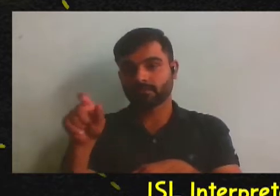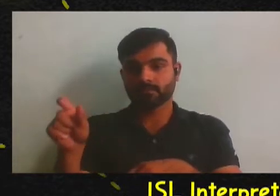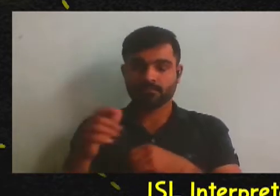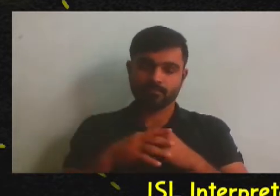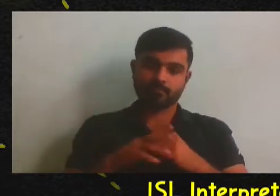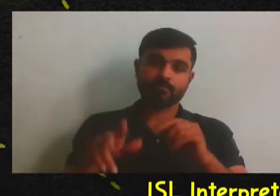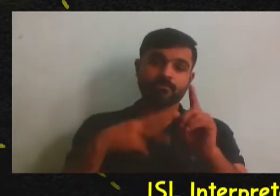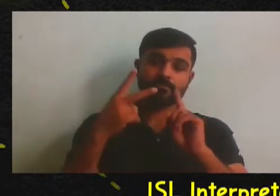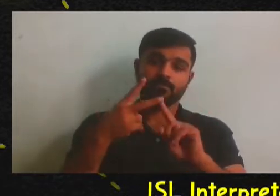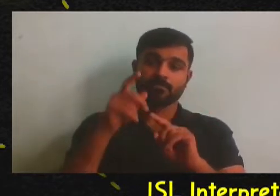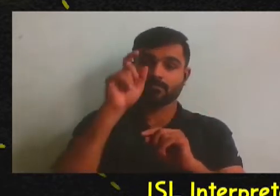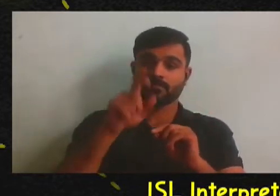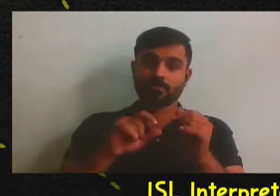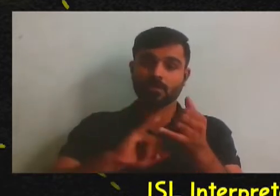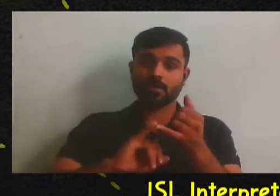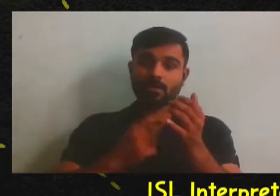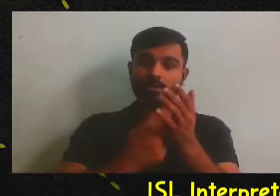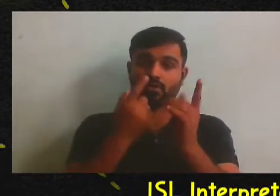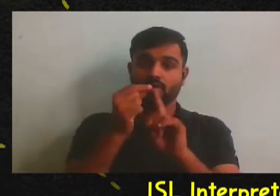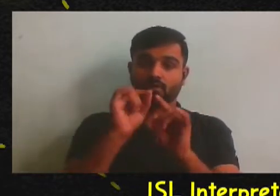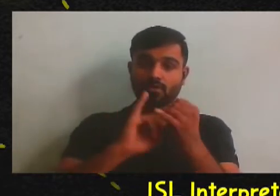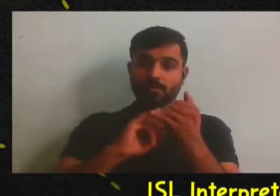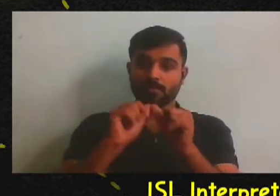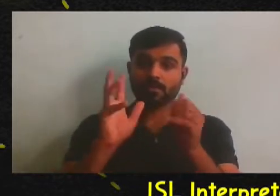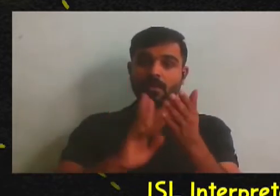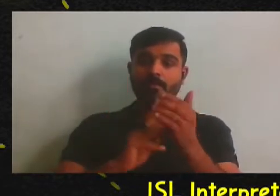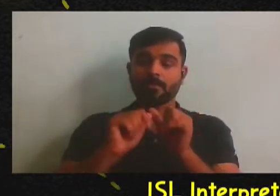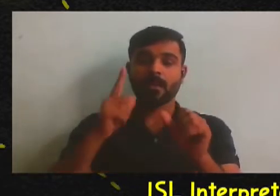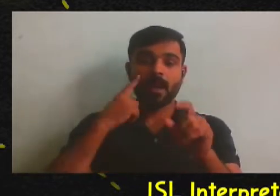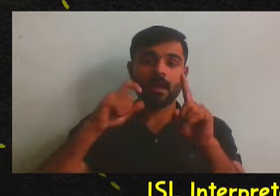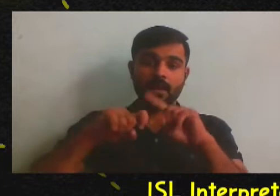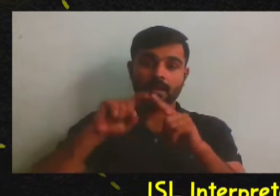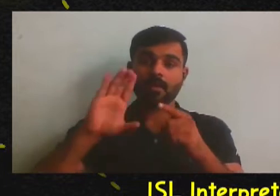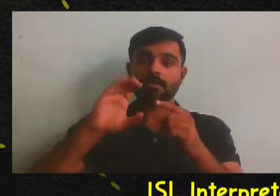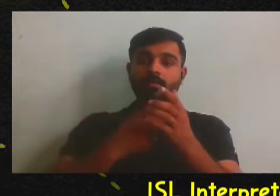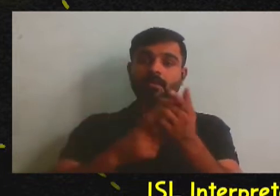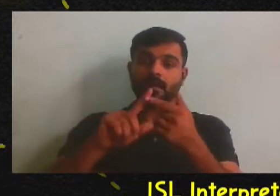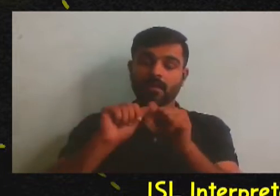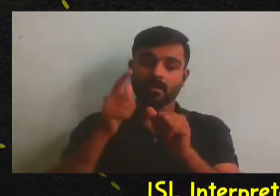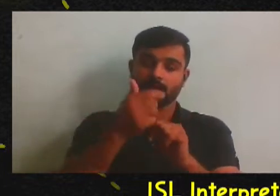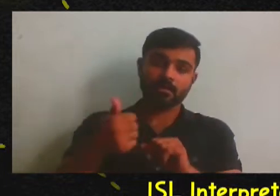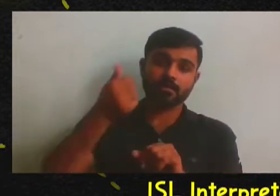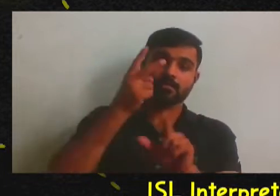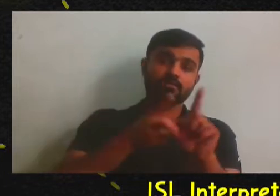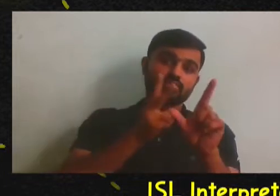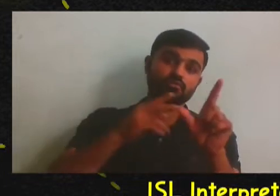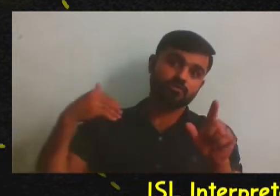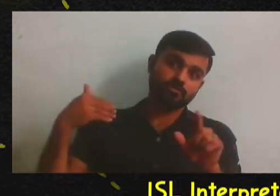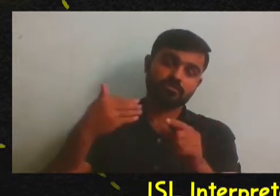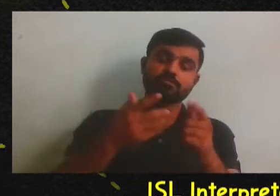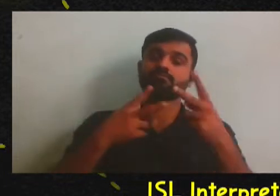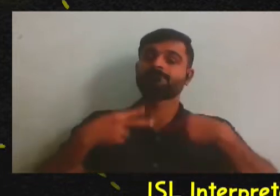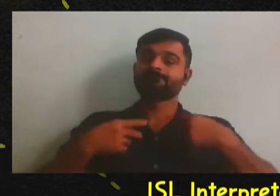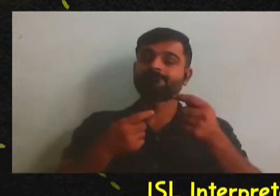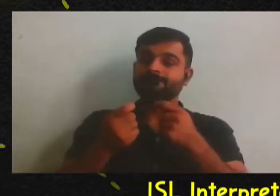Our second panelist is Rupsa Mallik, Director of Programs and Innovation at CREA. Rupsa has over 2 decades of experience in advocating for programs